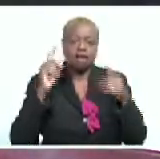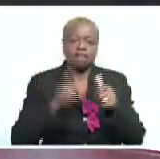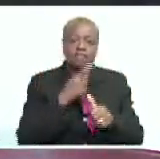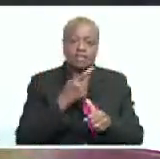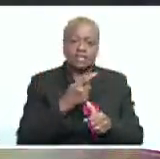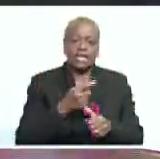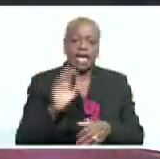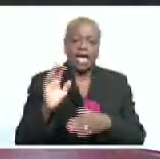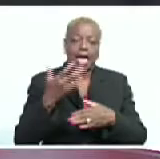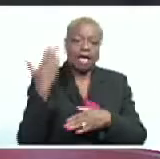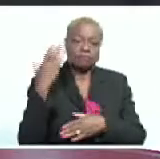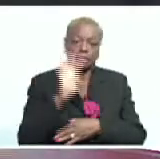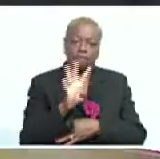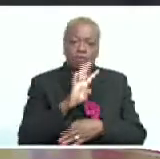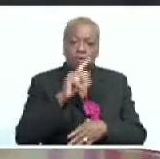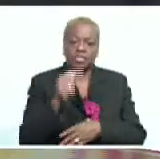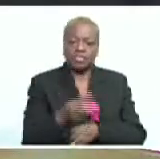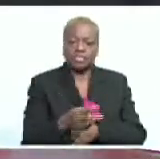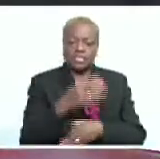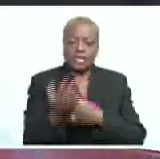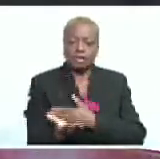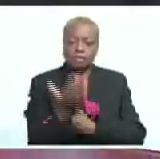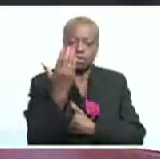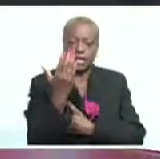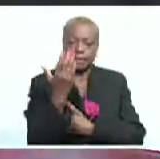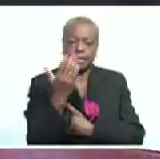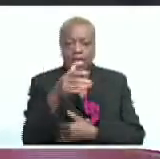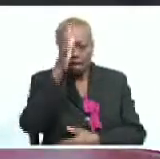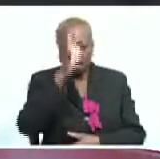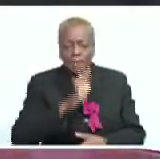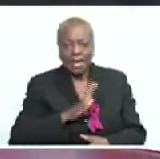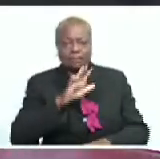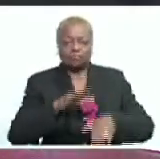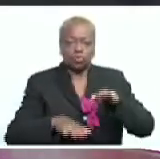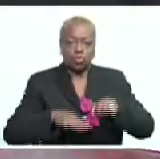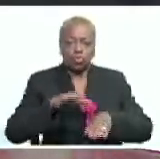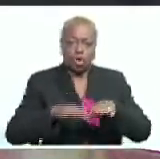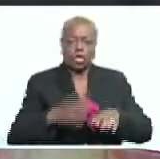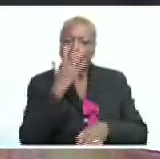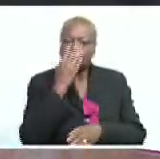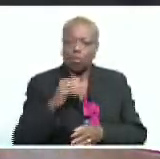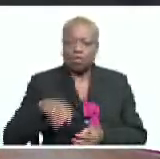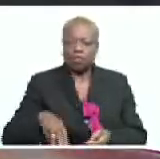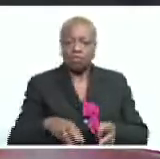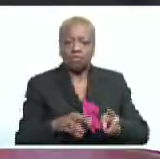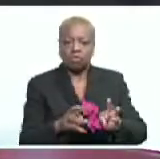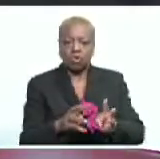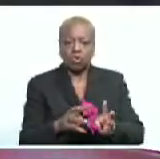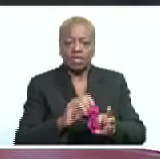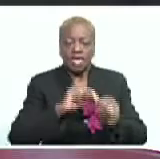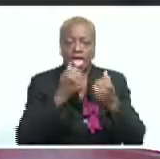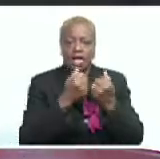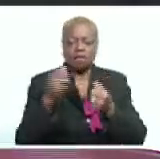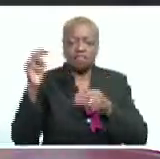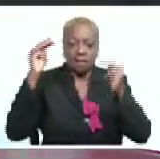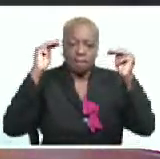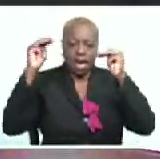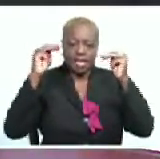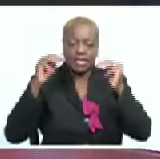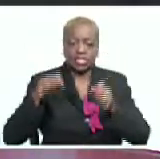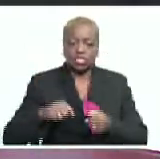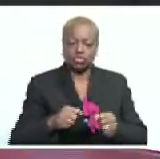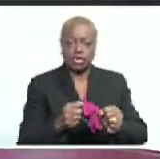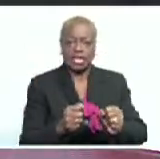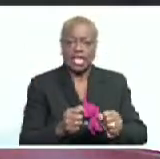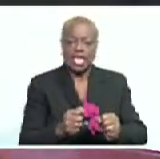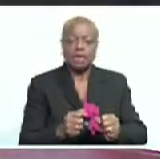shortly after 4 o'clock Thursday morning. Reports are that a male was walking along Wolf Road in the vicinity of Market Street when he was accosted